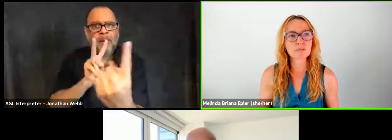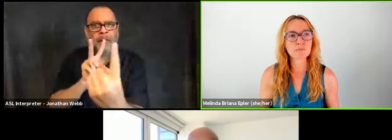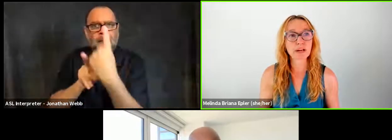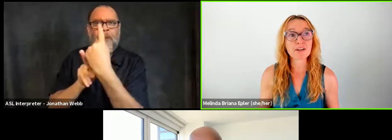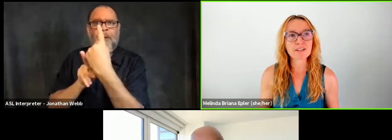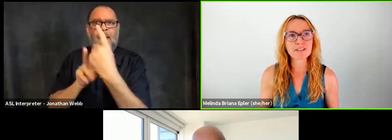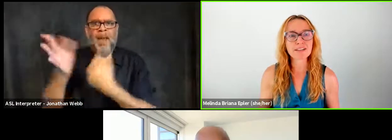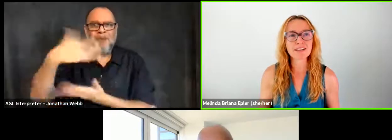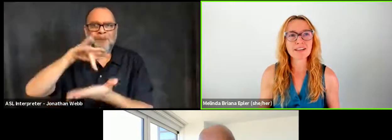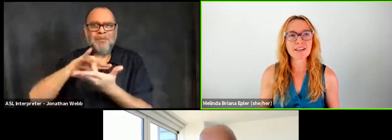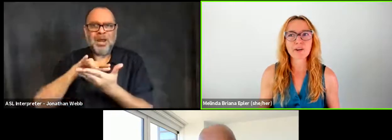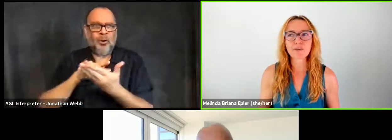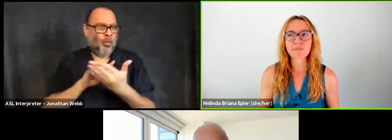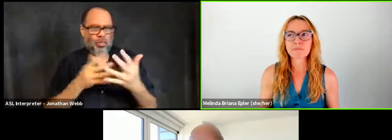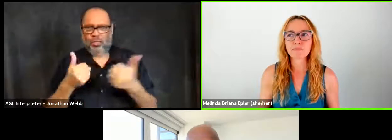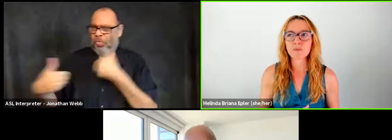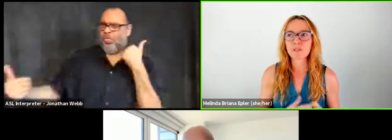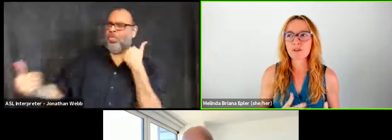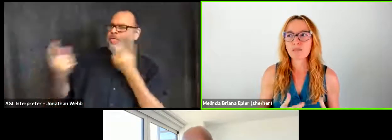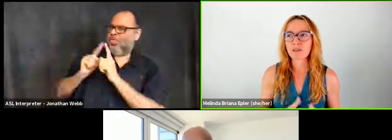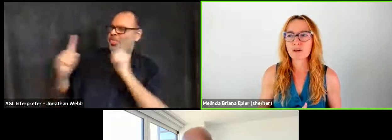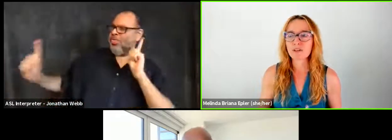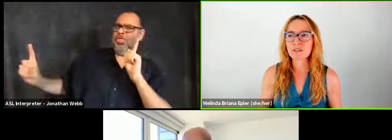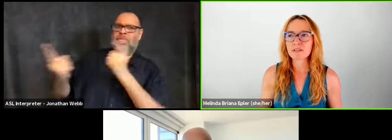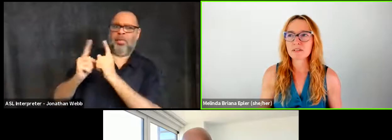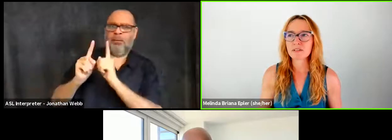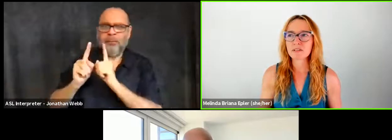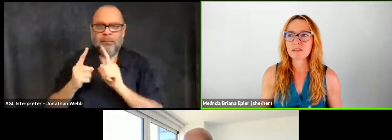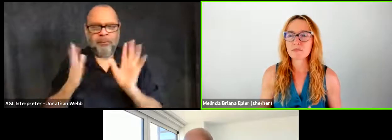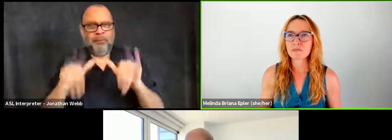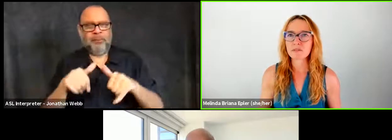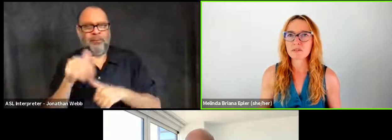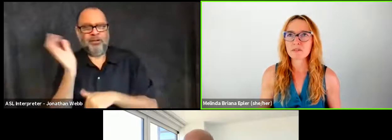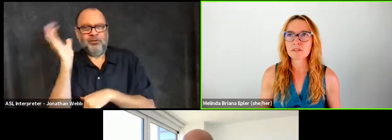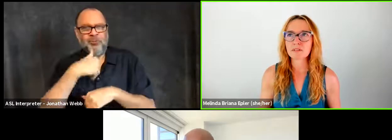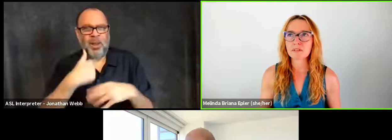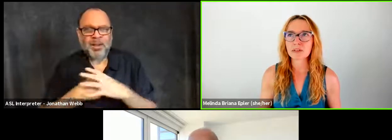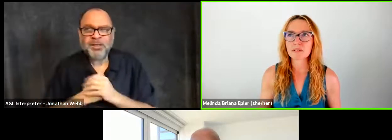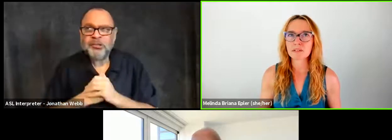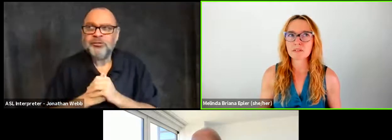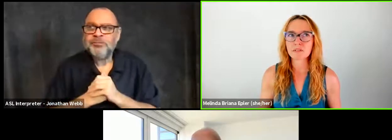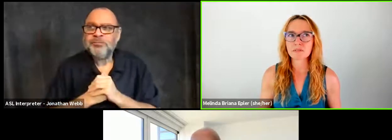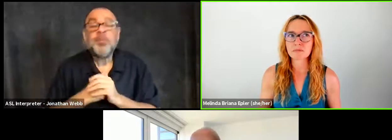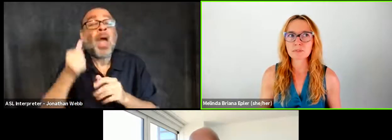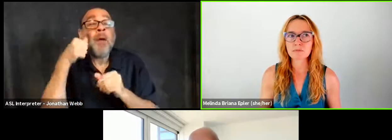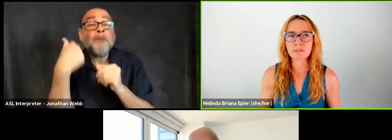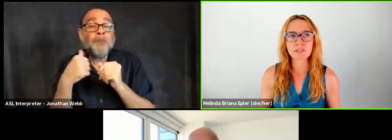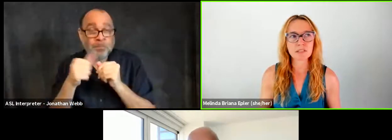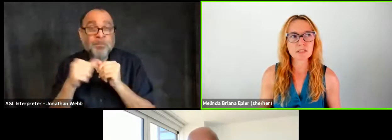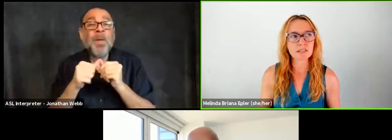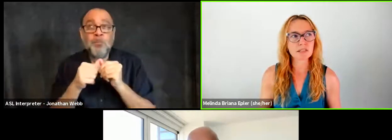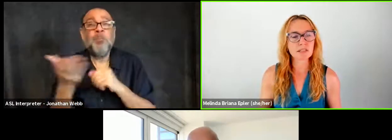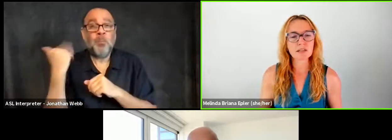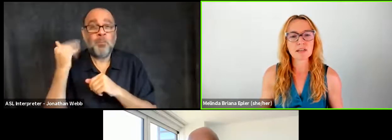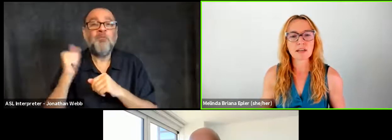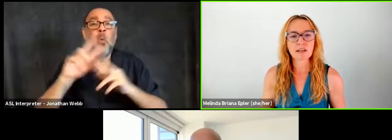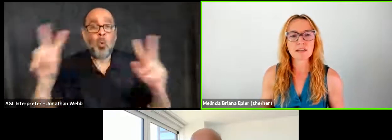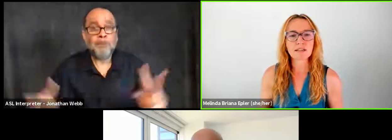went to Paris, we traveled to Paris, I think the second year that we were